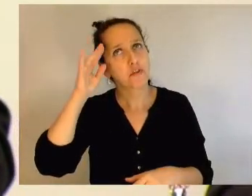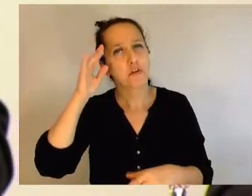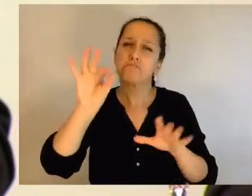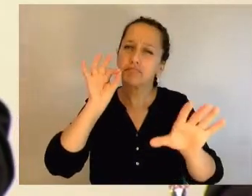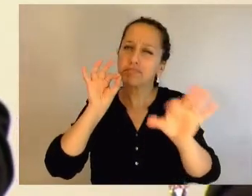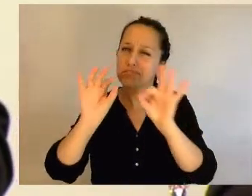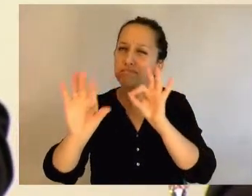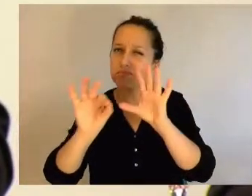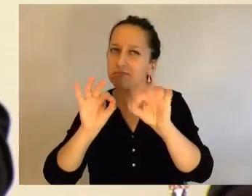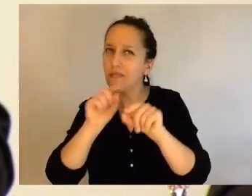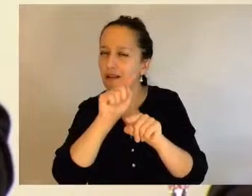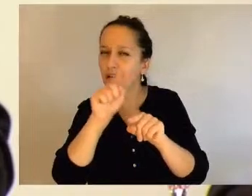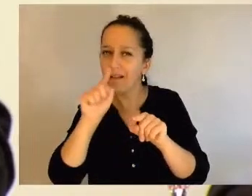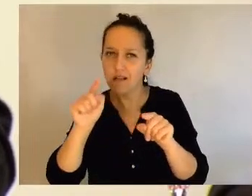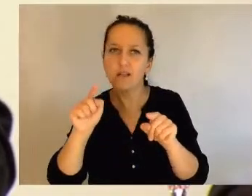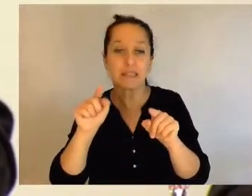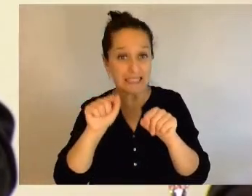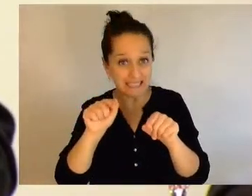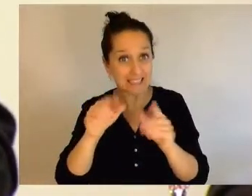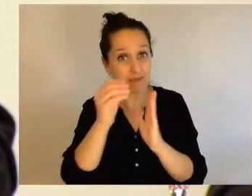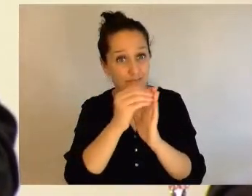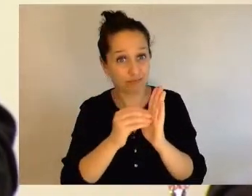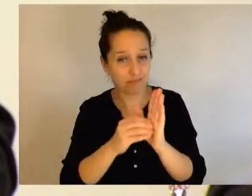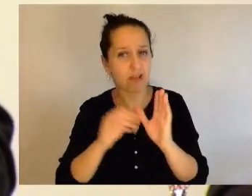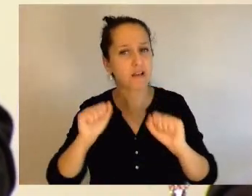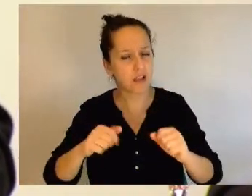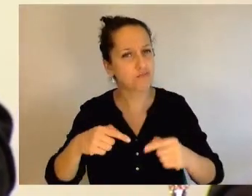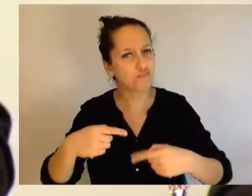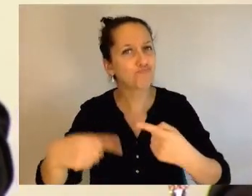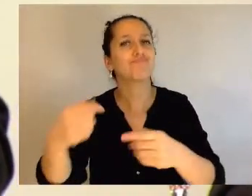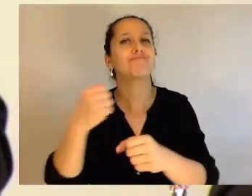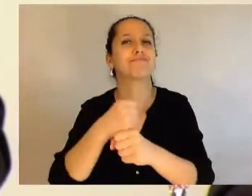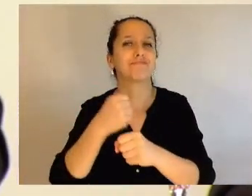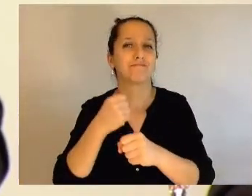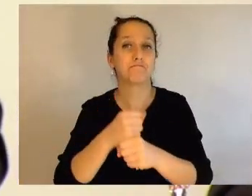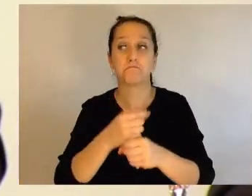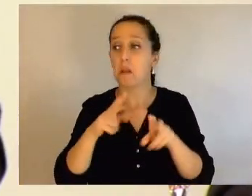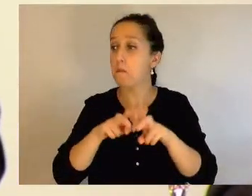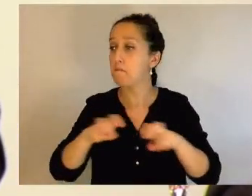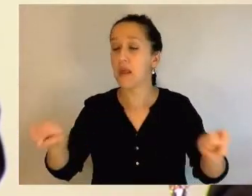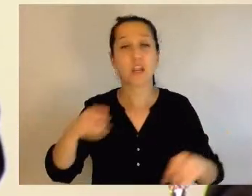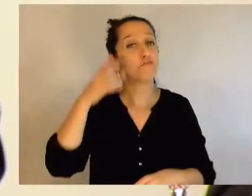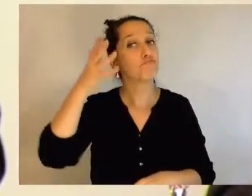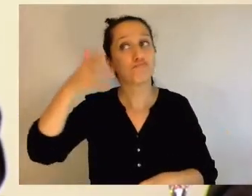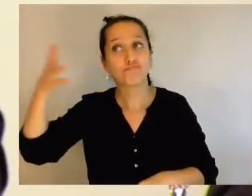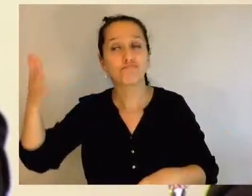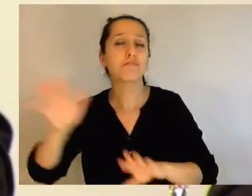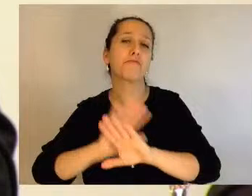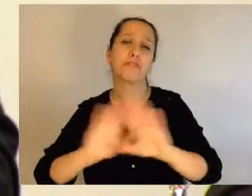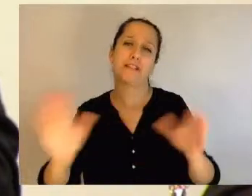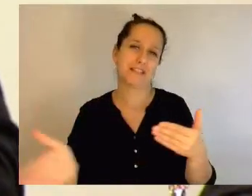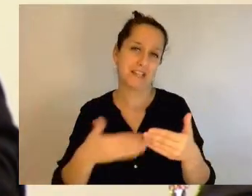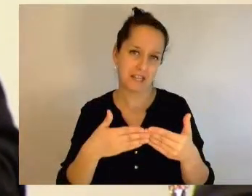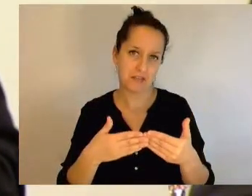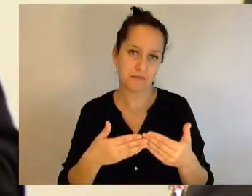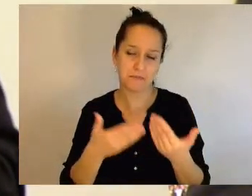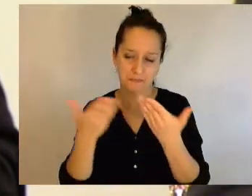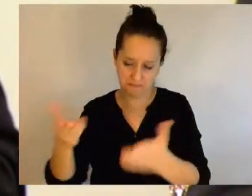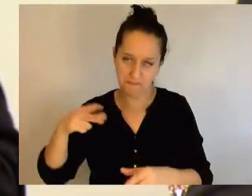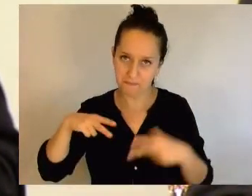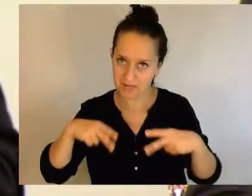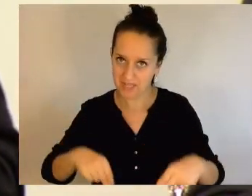is kind of a summary and reflection on which we could work. I'll close this panel and I'll give the floor to the